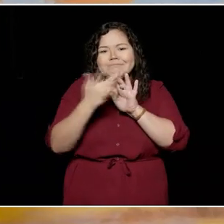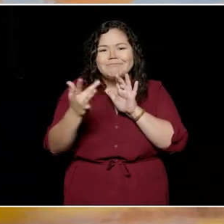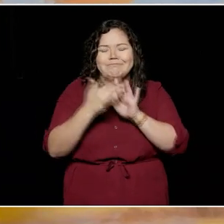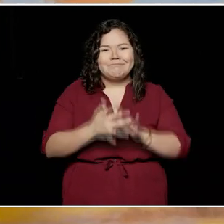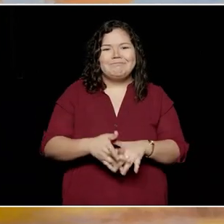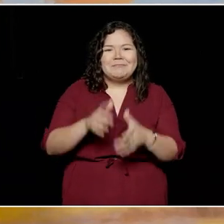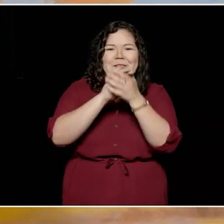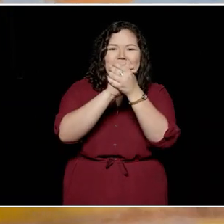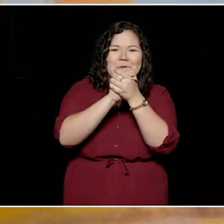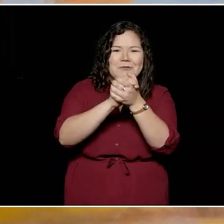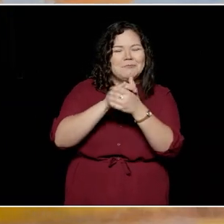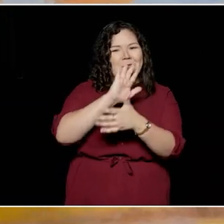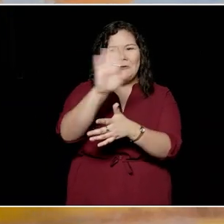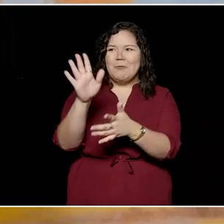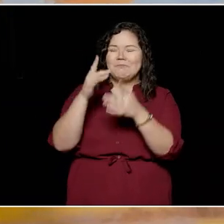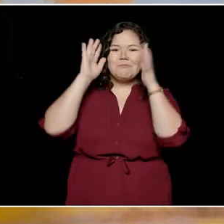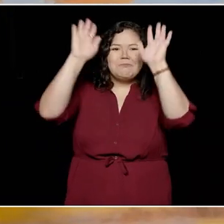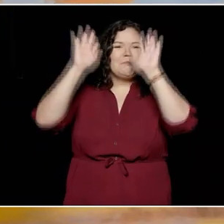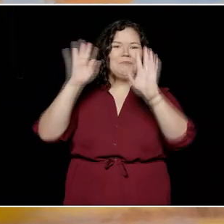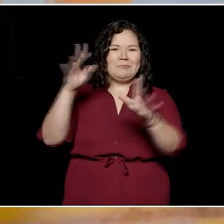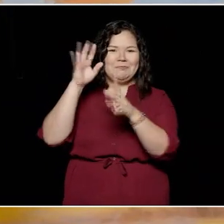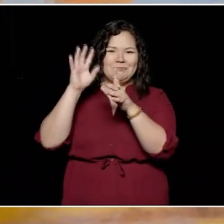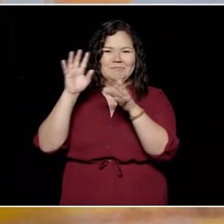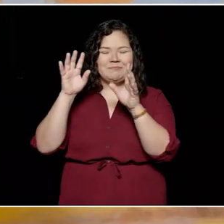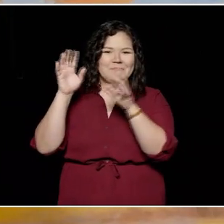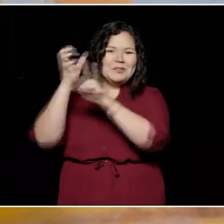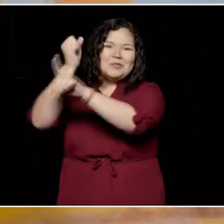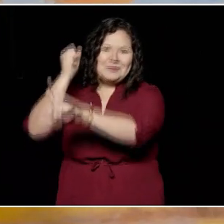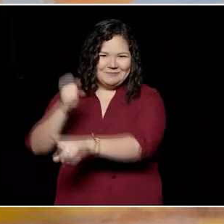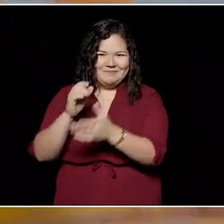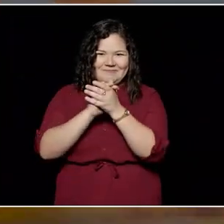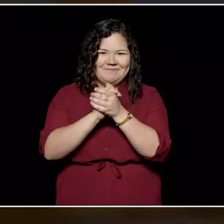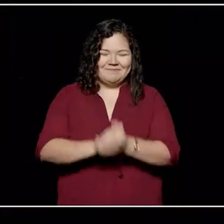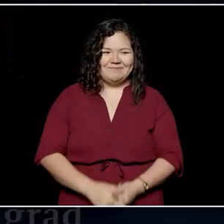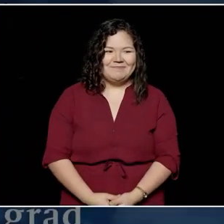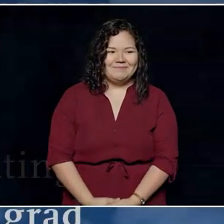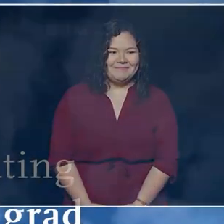you for your remarkable achievements. Cheers.